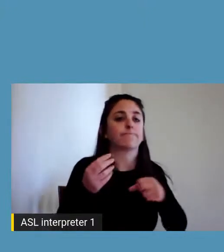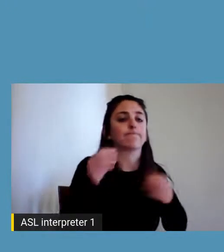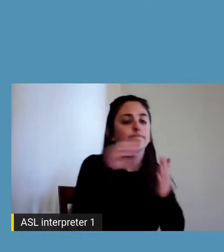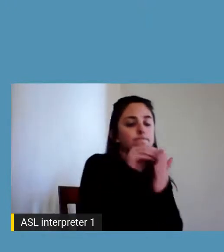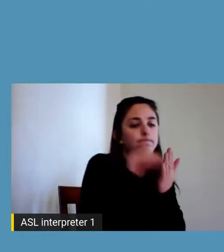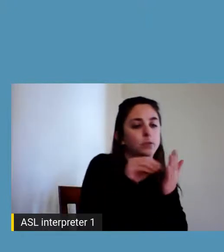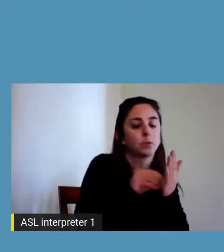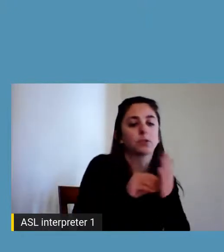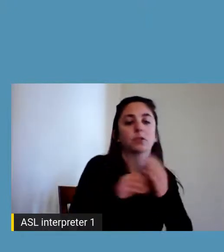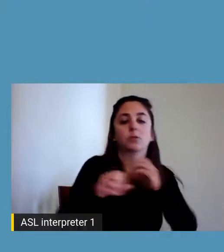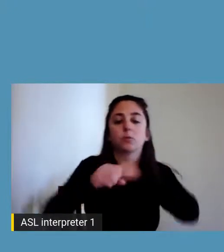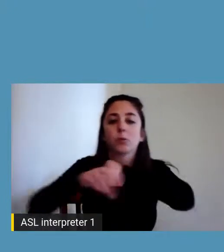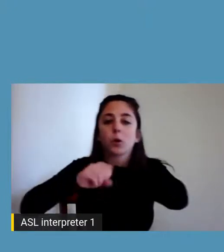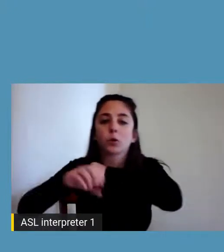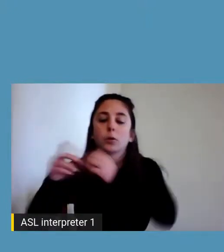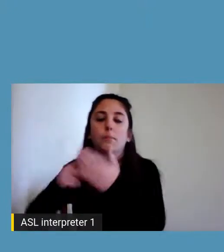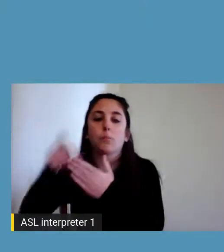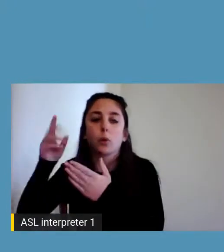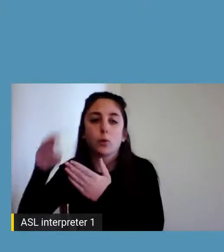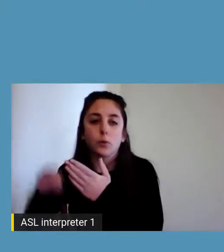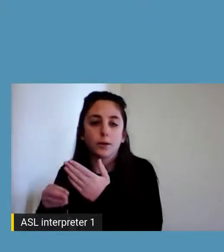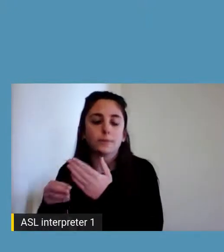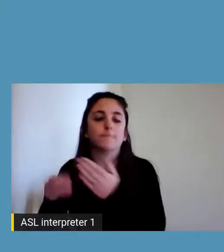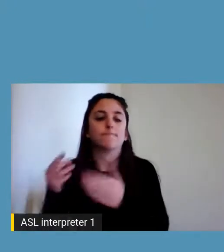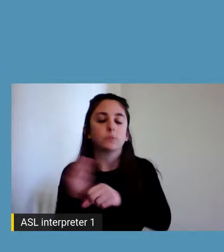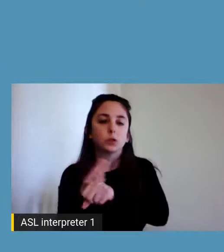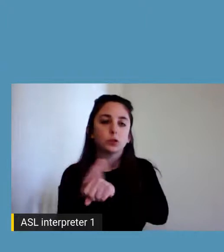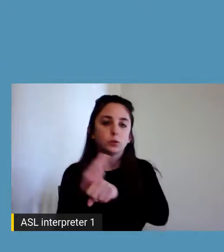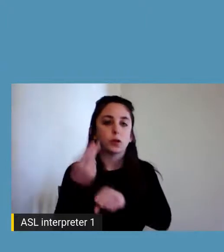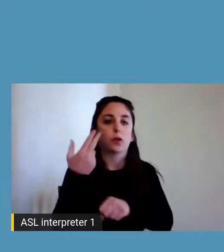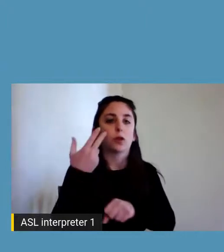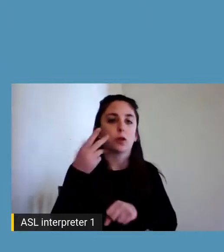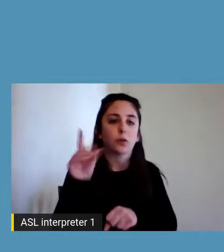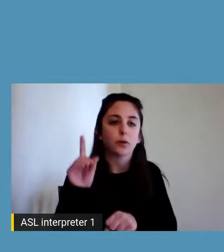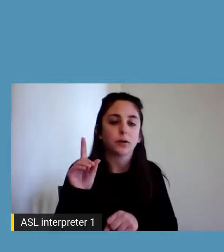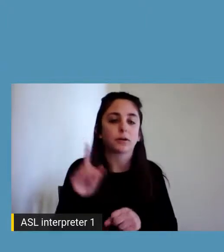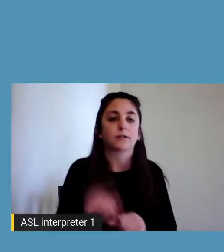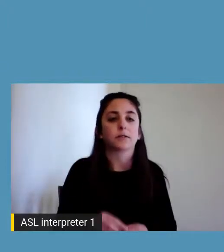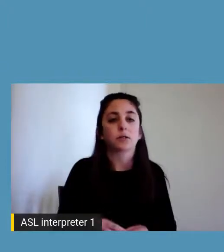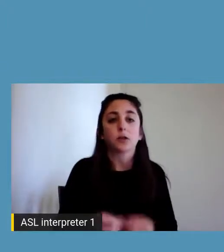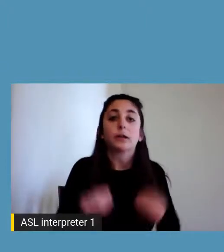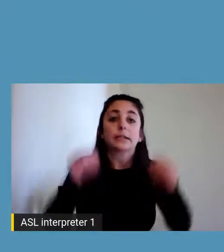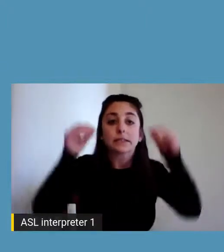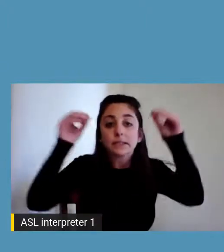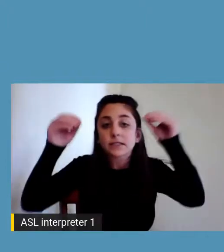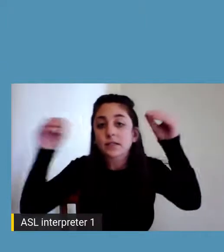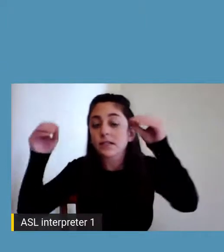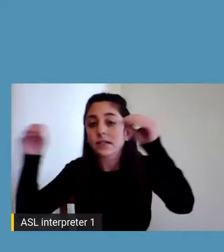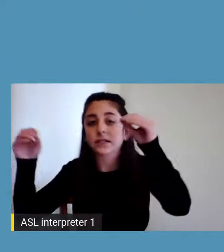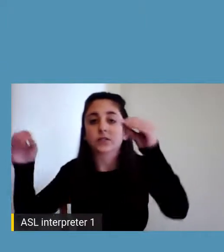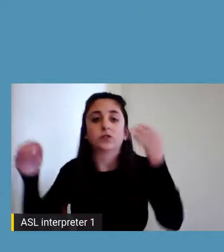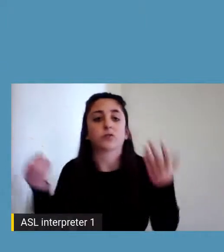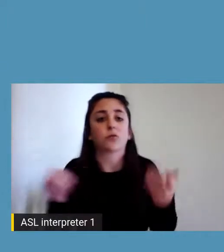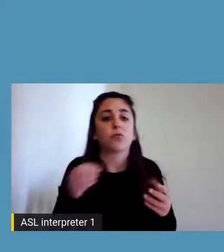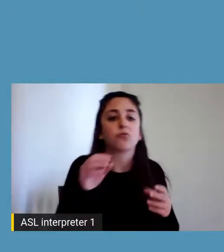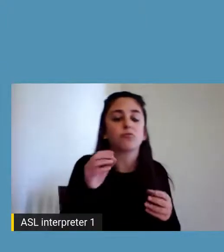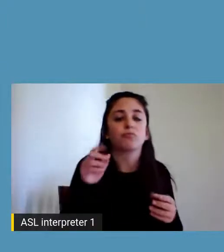is a Clo 3D fashion designer, consultant, and online course teacher for Motif.org,